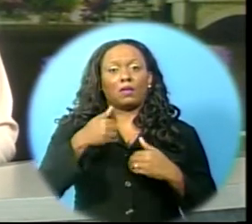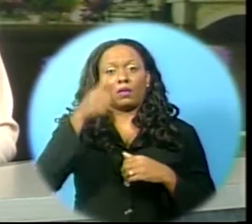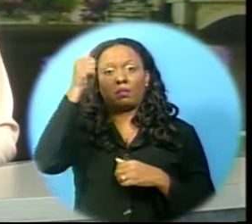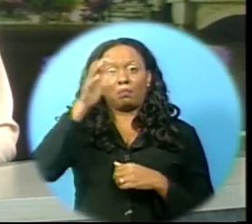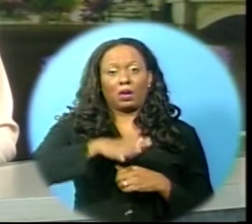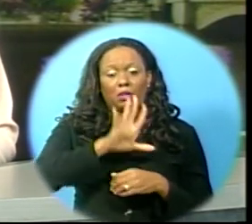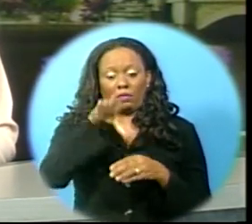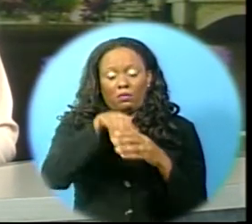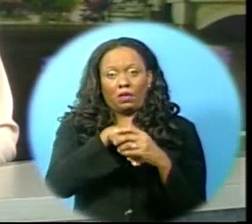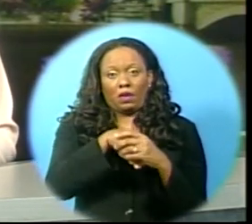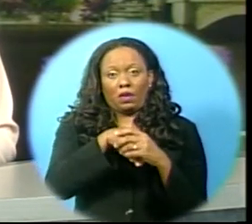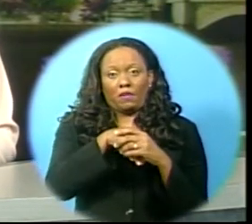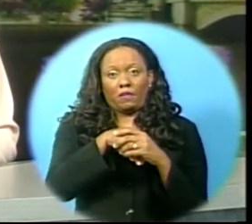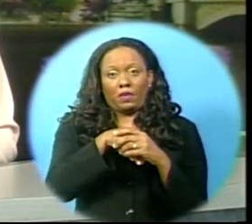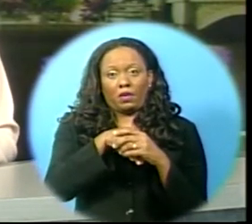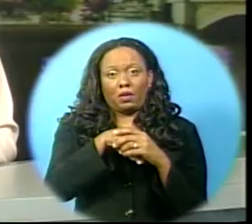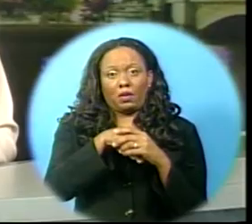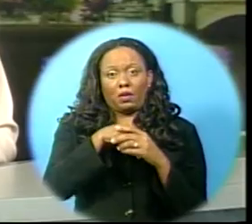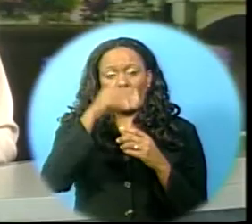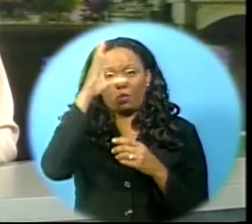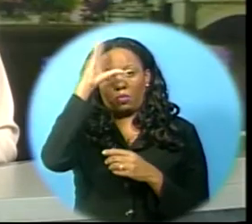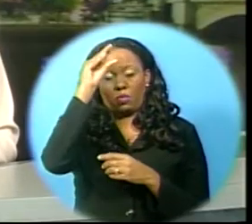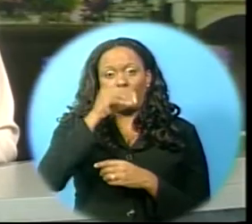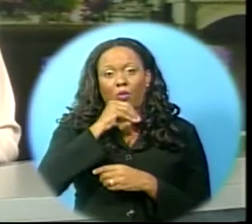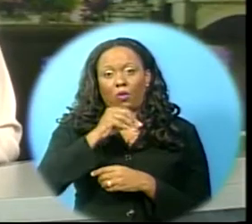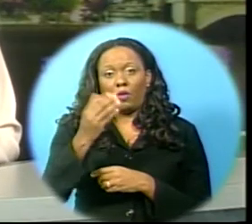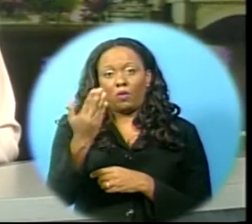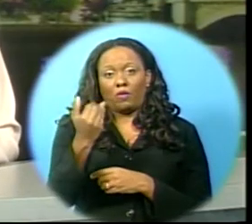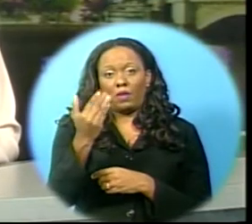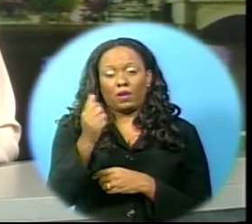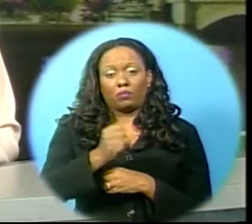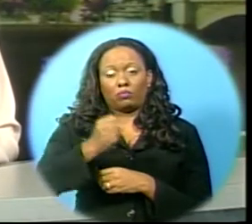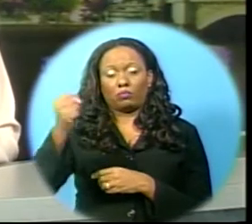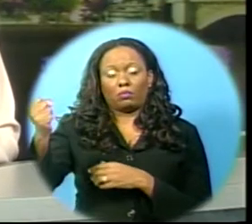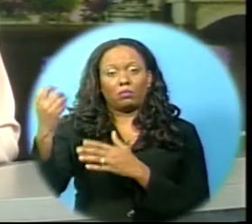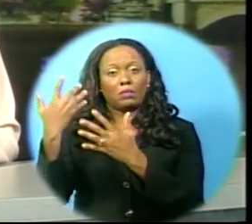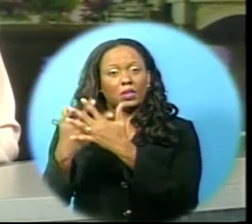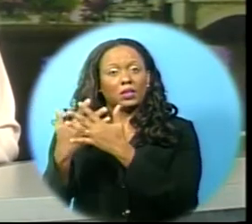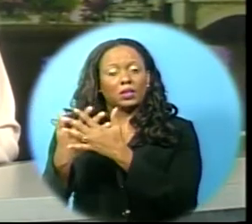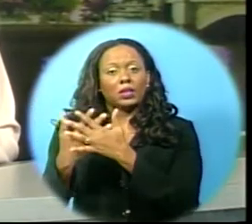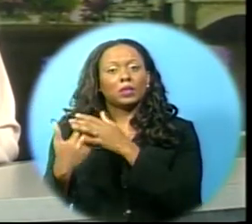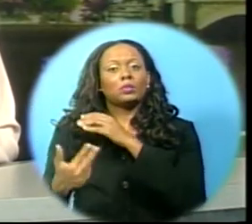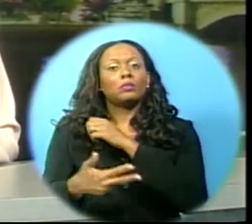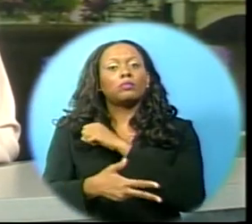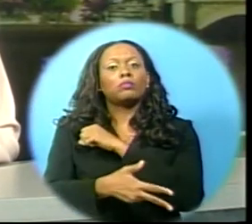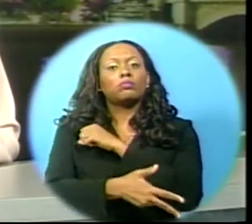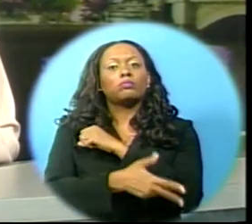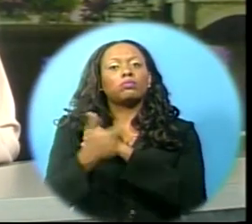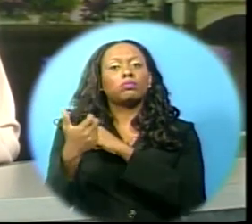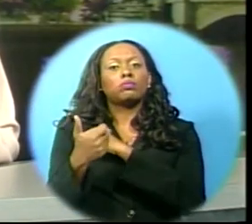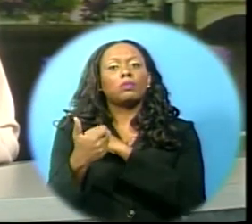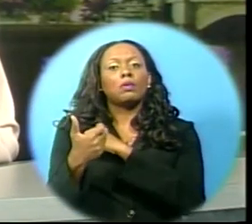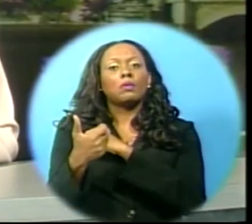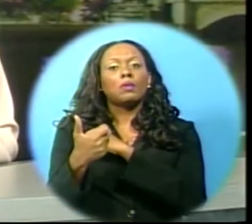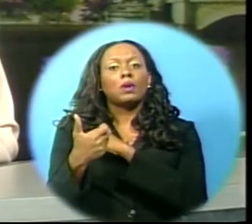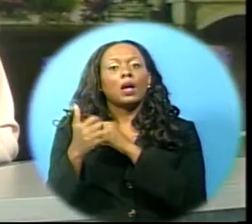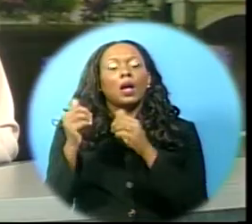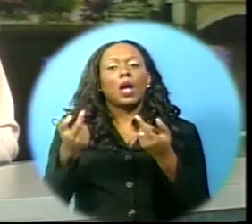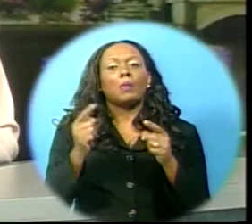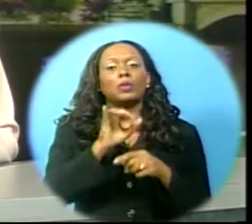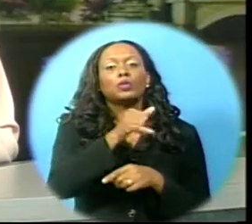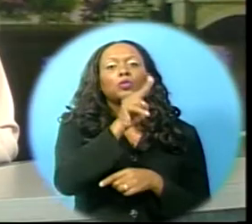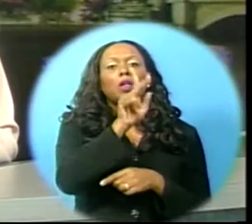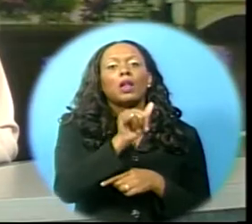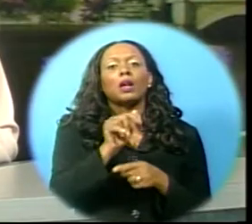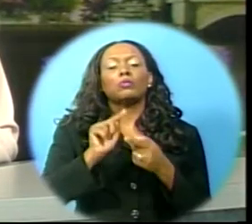minor accused of a string of robberies, have all been remanded to prison. The robberies were committed between July and September this year along the